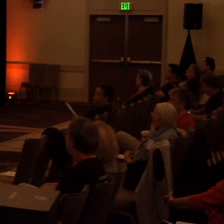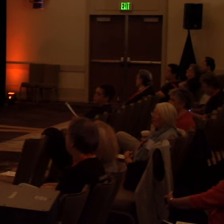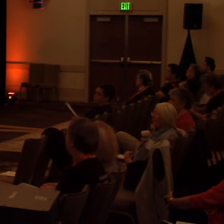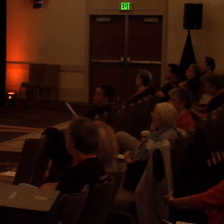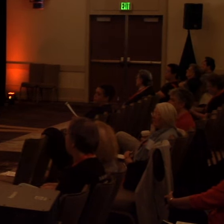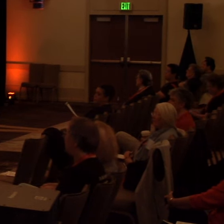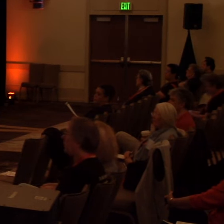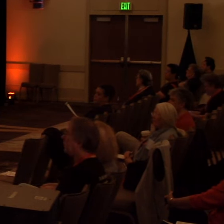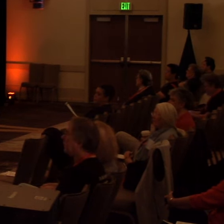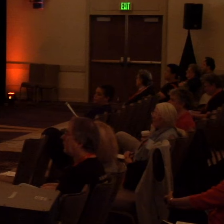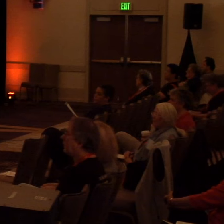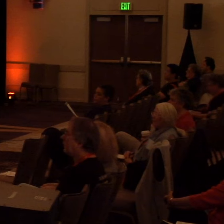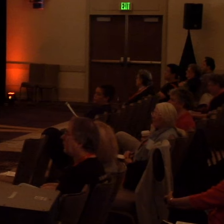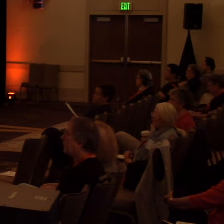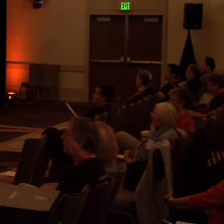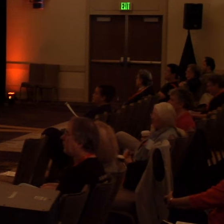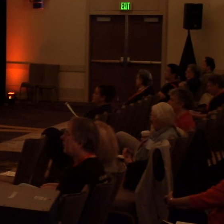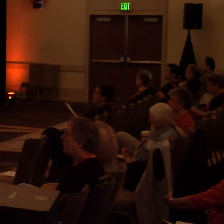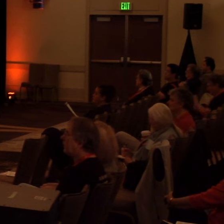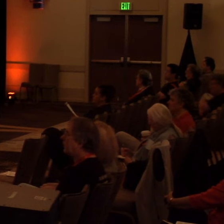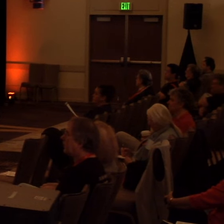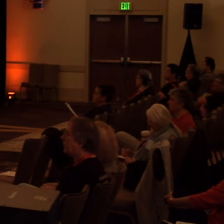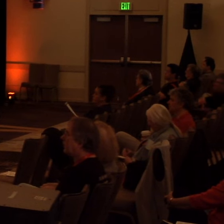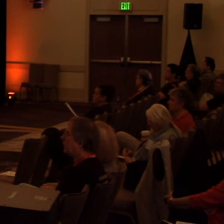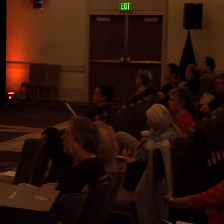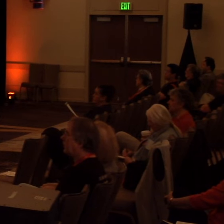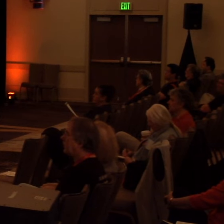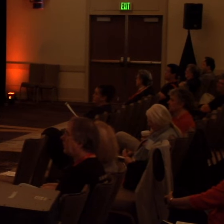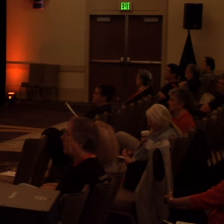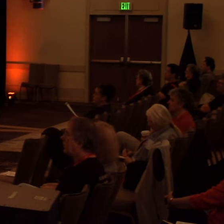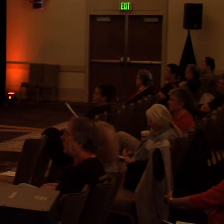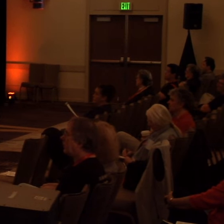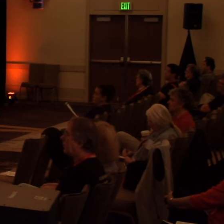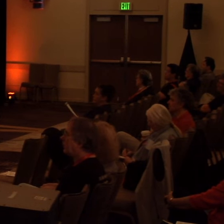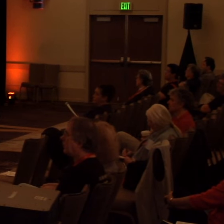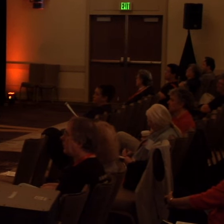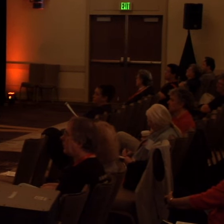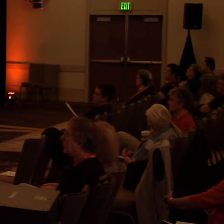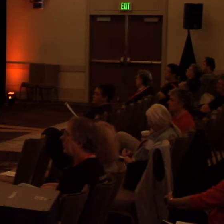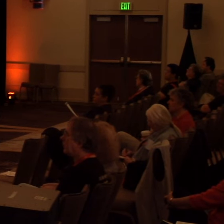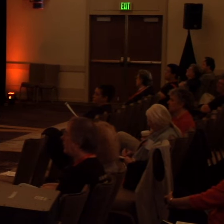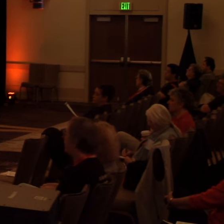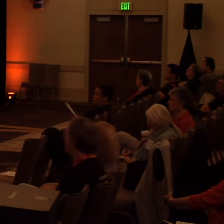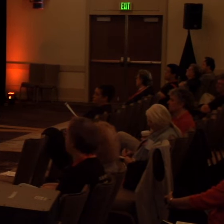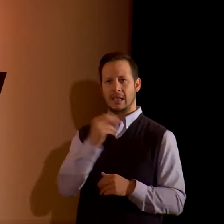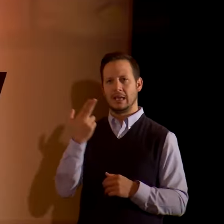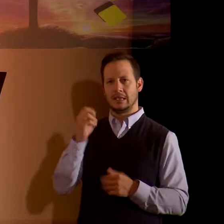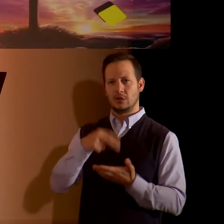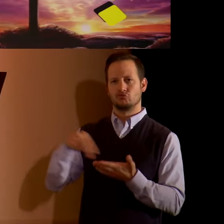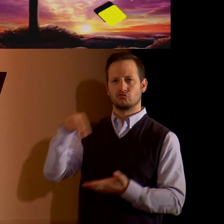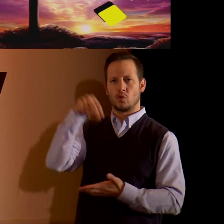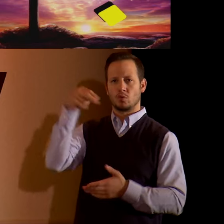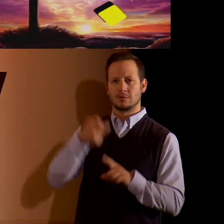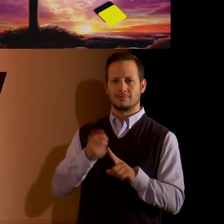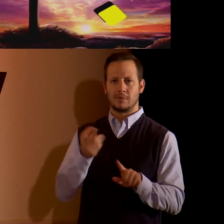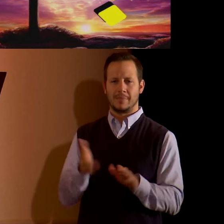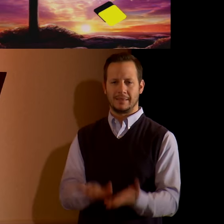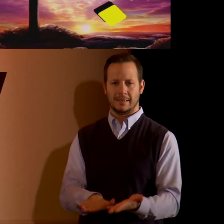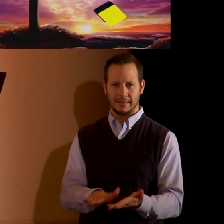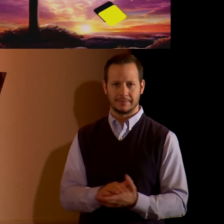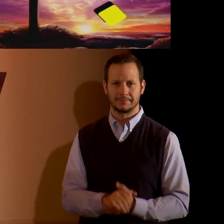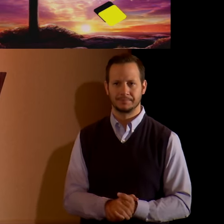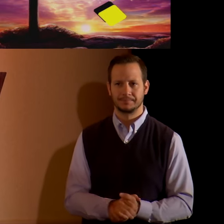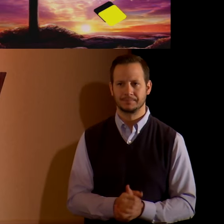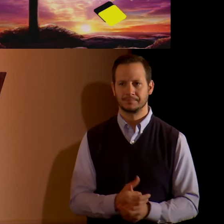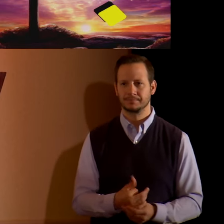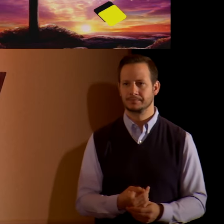any need to presume that there really was a Jesus, much less that he rose from the dead?